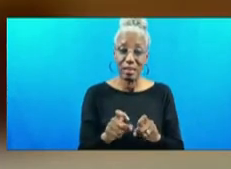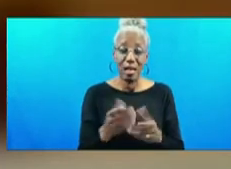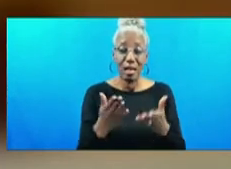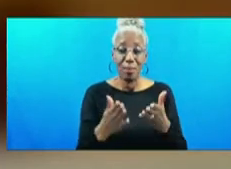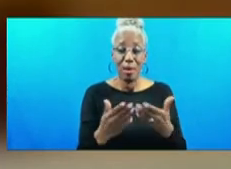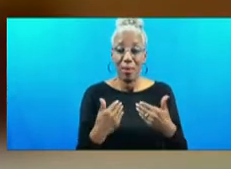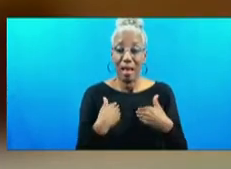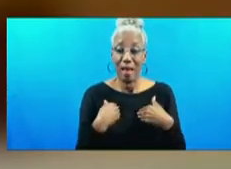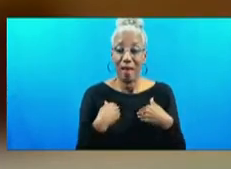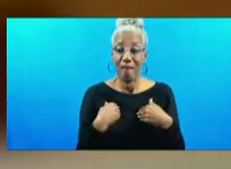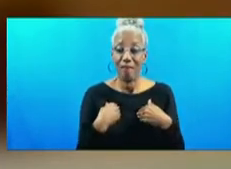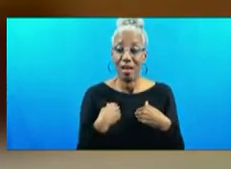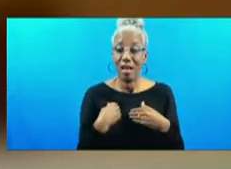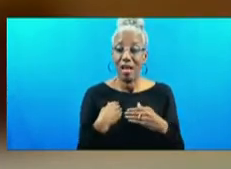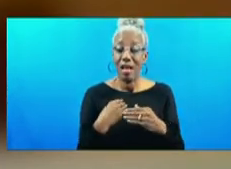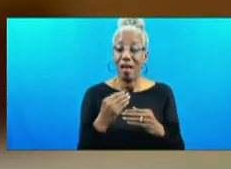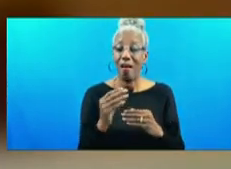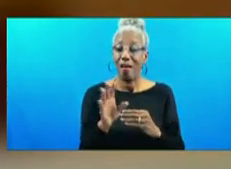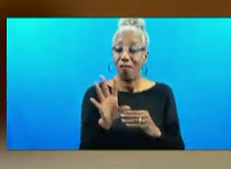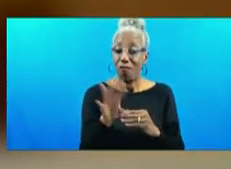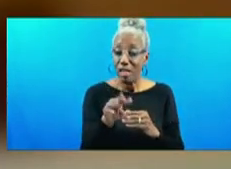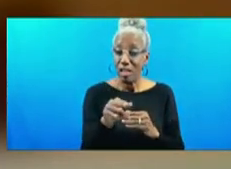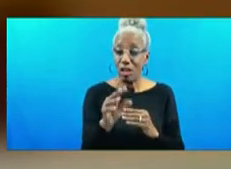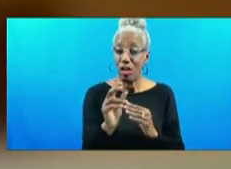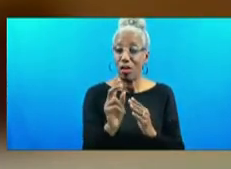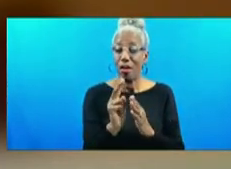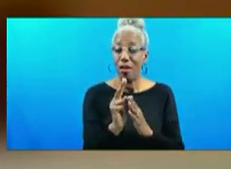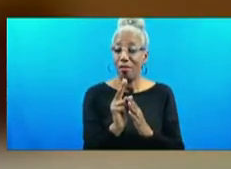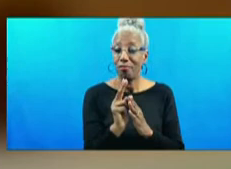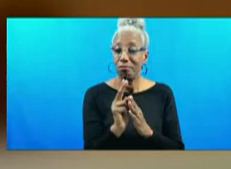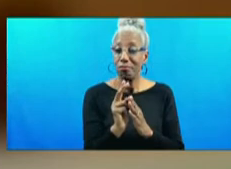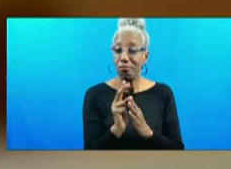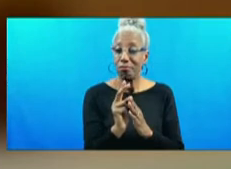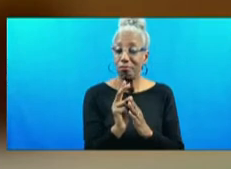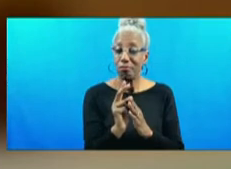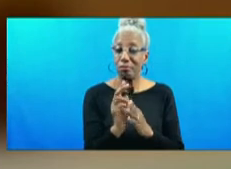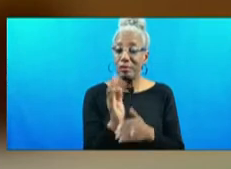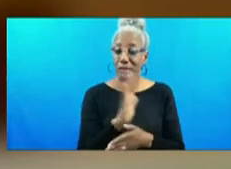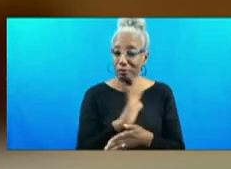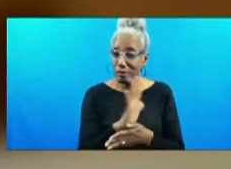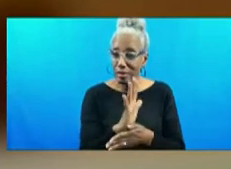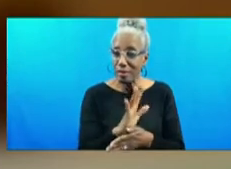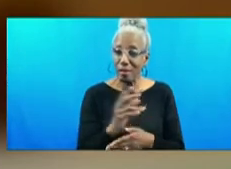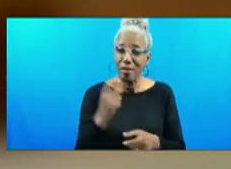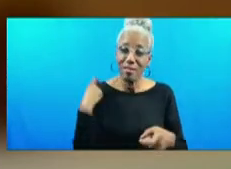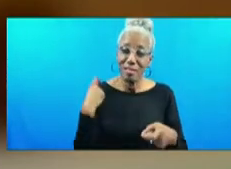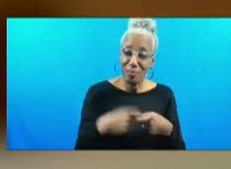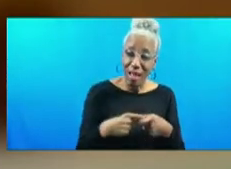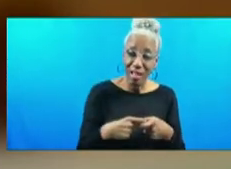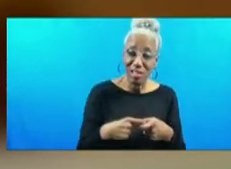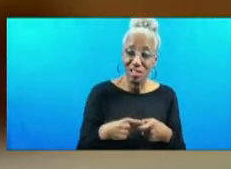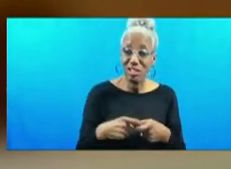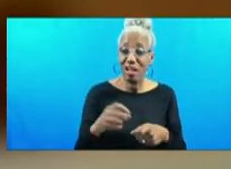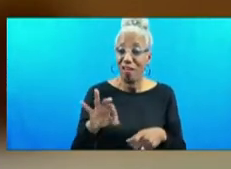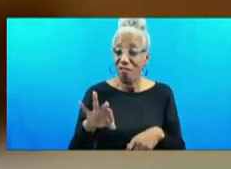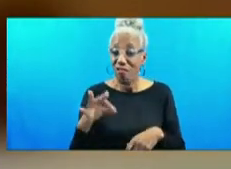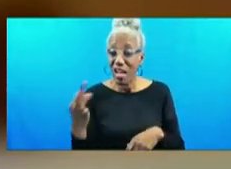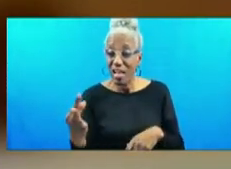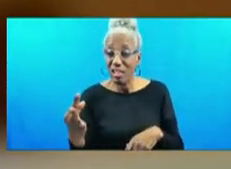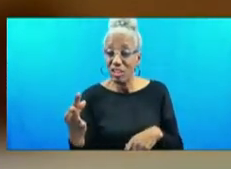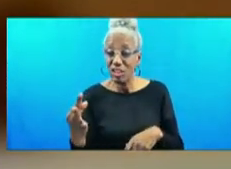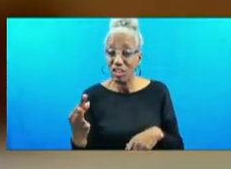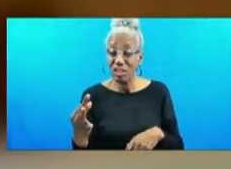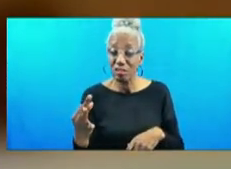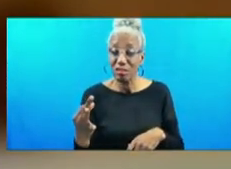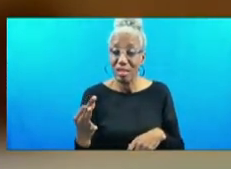in English, in French, in Spanish, in French, because the instructions are in English. So our families don't know how to use. Again,